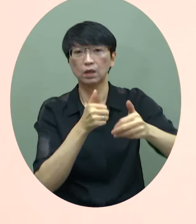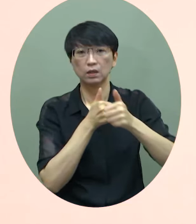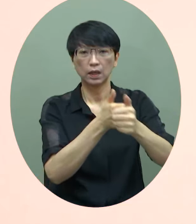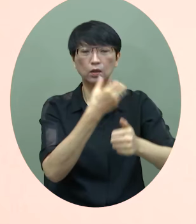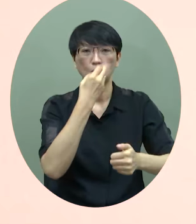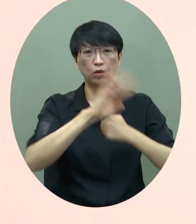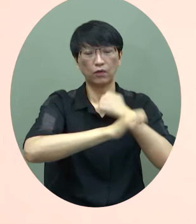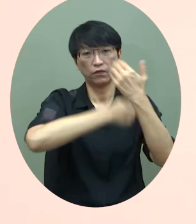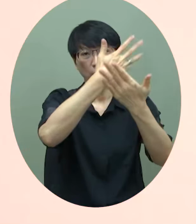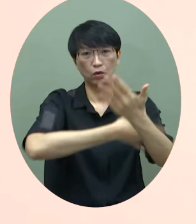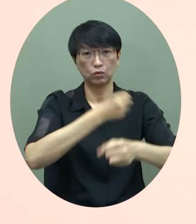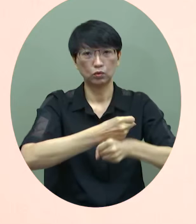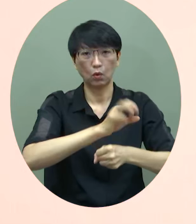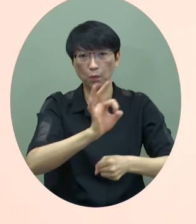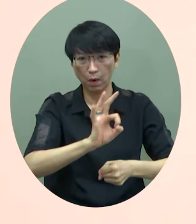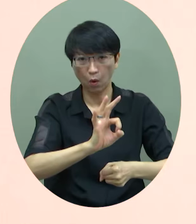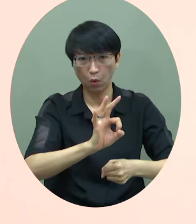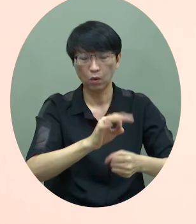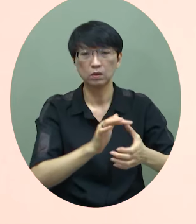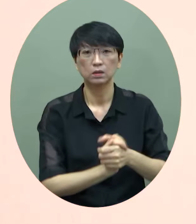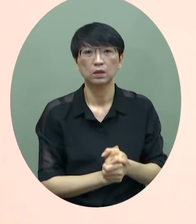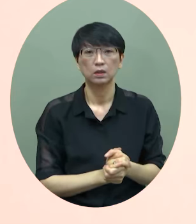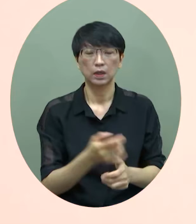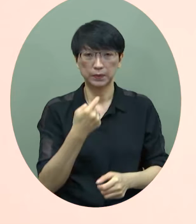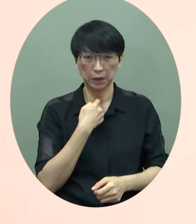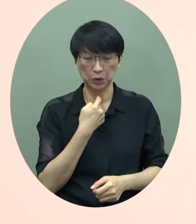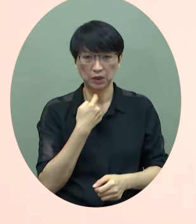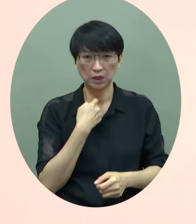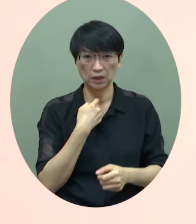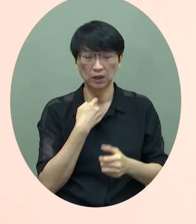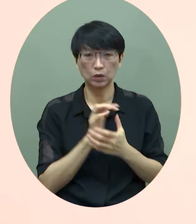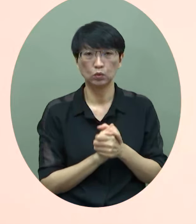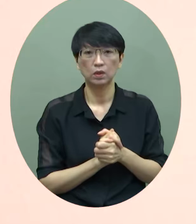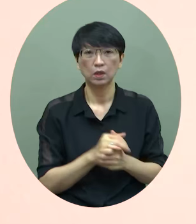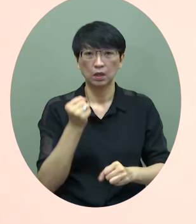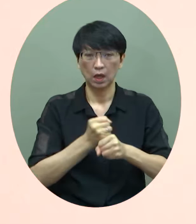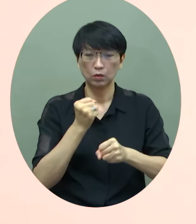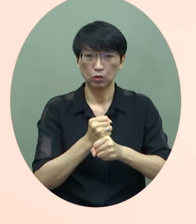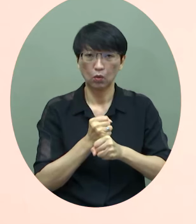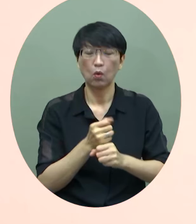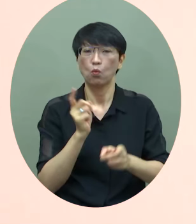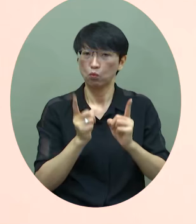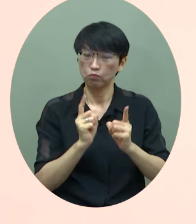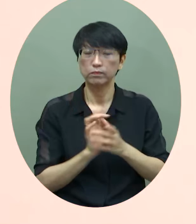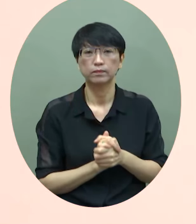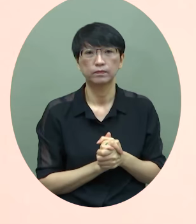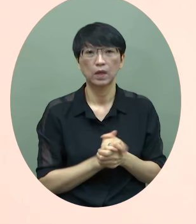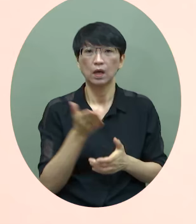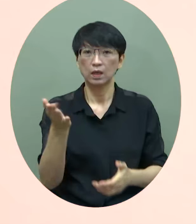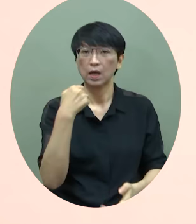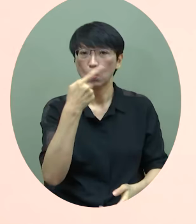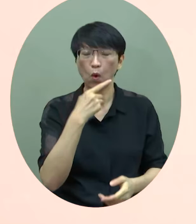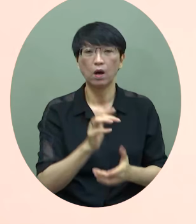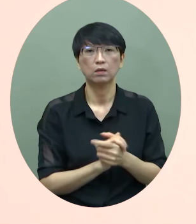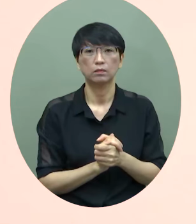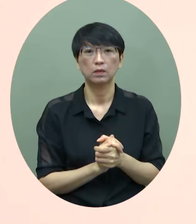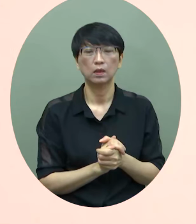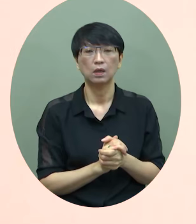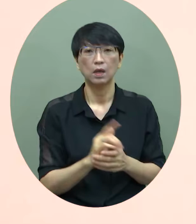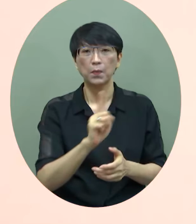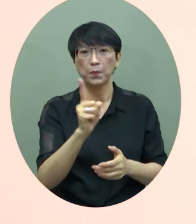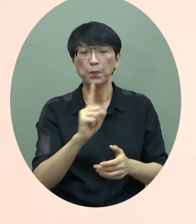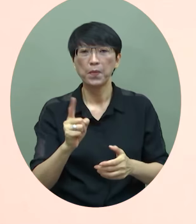action. Similarly, on your second question about whether certain gatherings could continue to be held and whether they will be